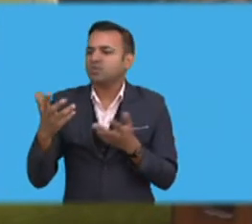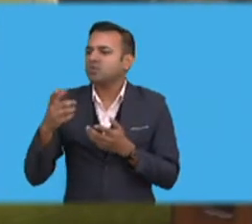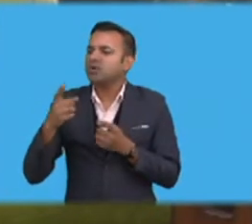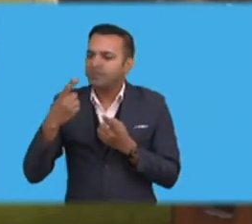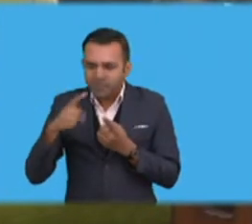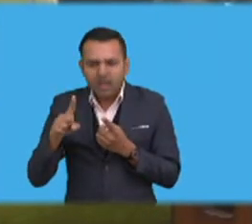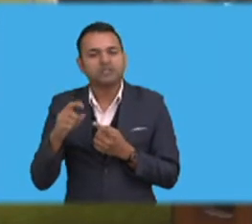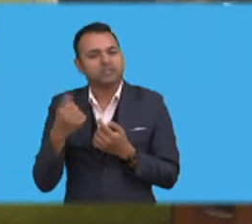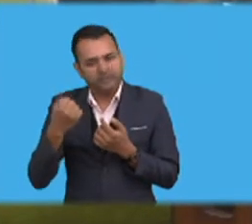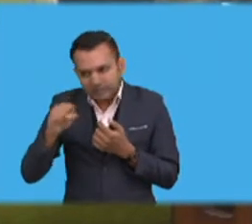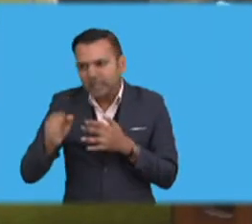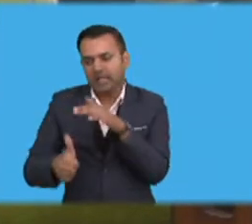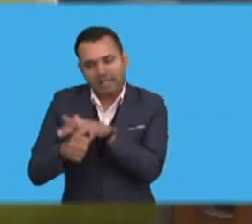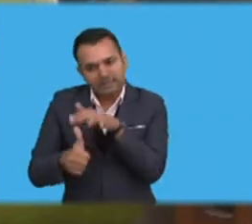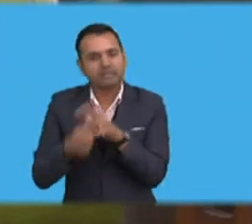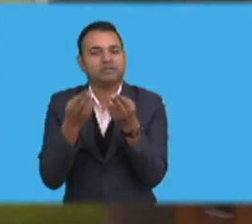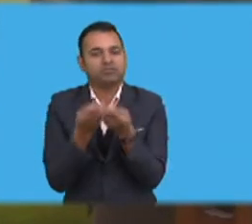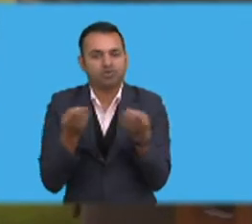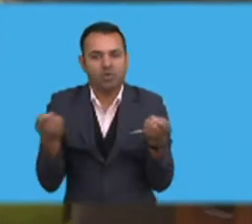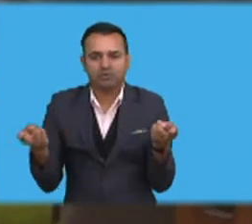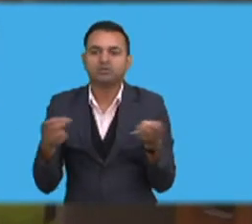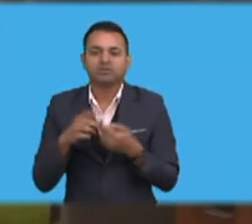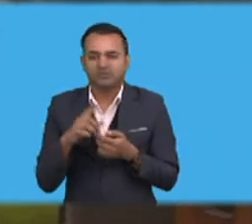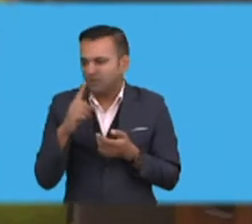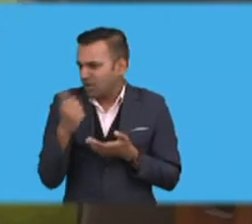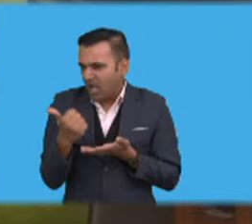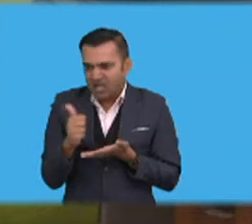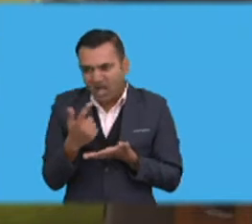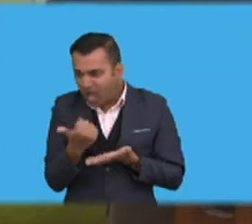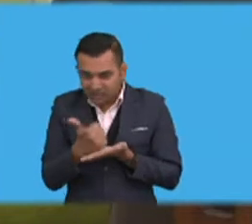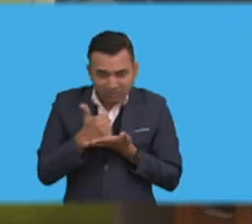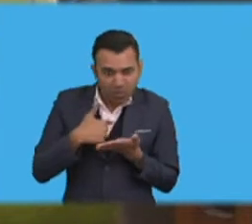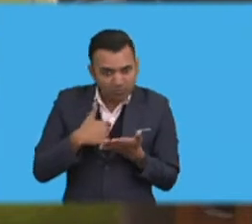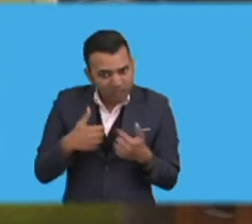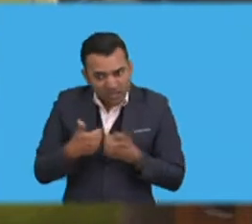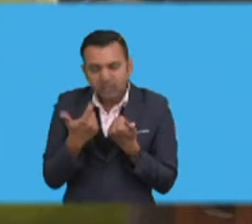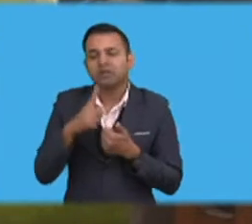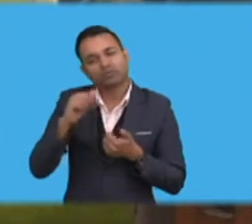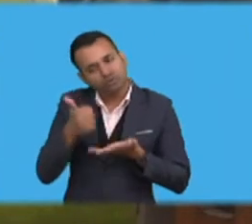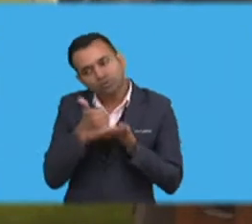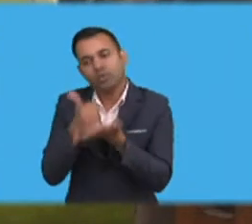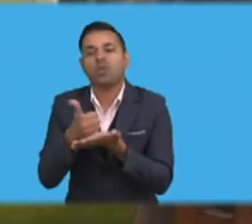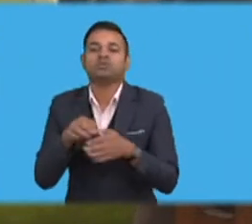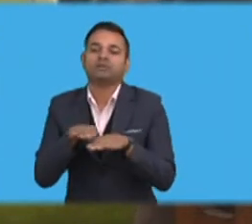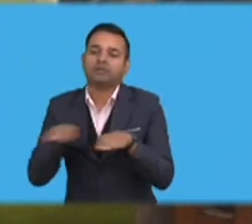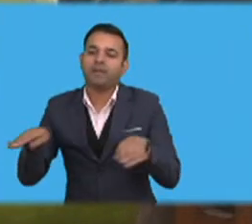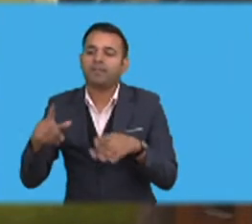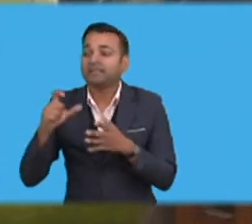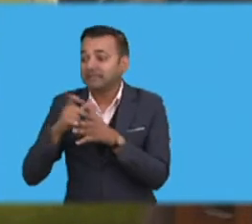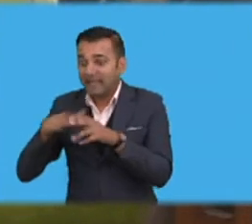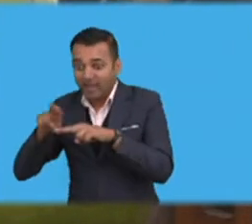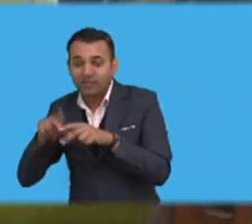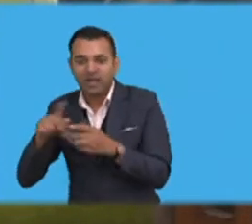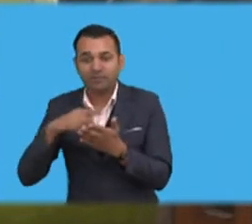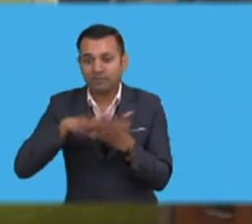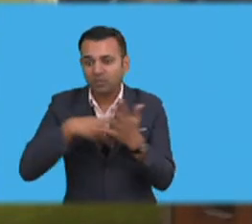support themselves and their dependents." Madam Speaker. Madam Speaker, the no-fault scheme under the ACCF has transformed the reach and scope